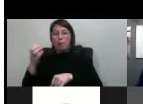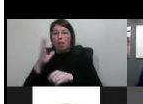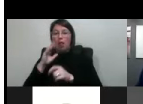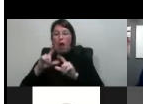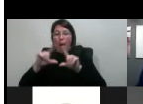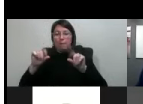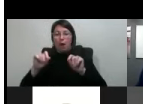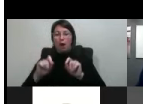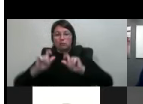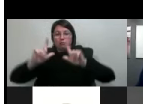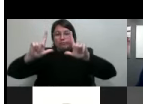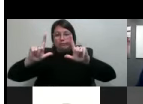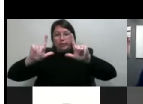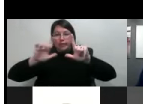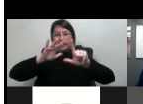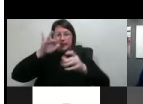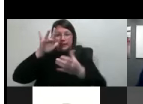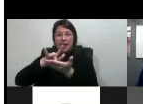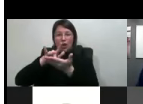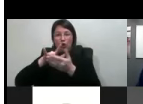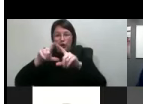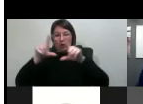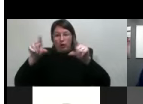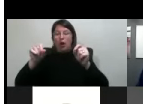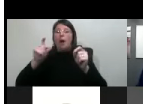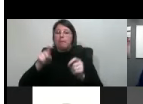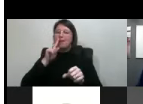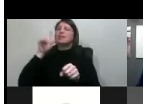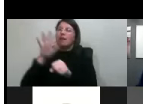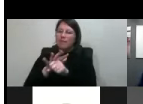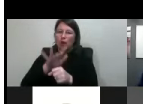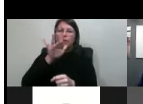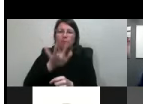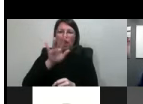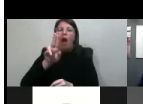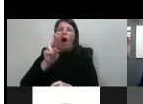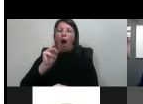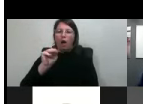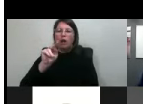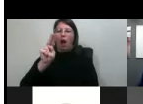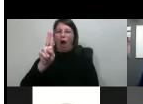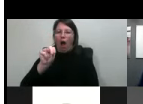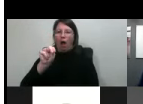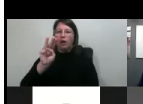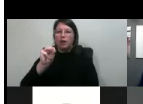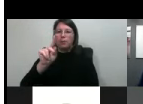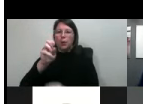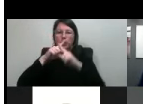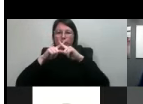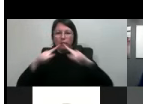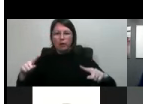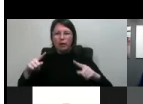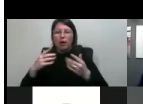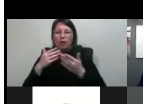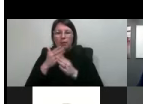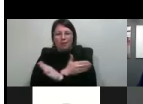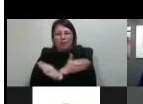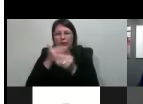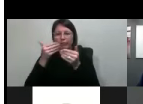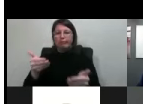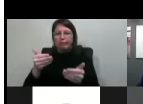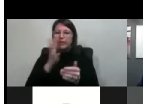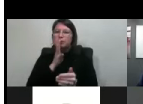of your screen. You will need to confirm that you would like to be unmuted before you begin speaking. If you are on the phone, an automated recording will let